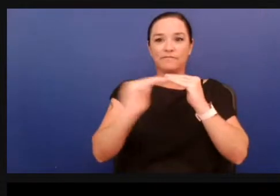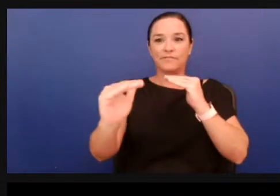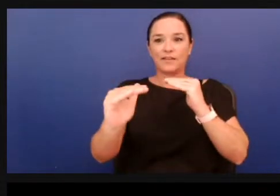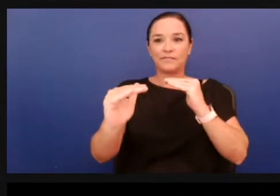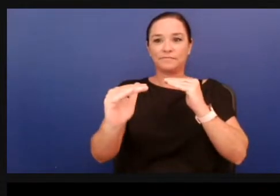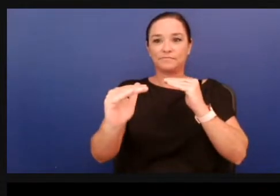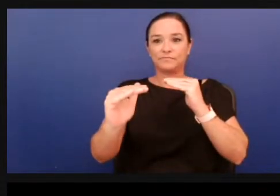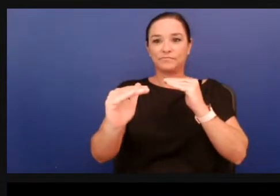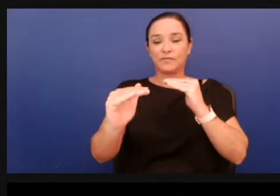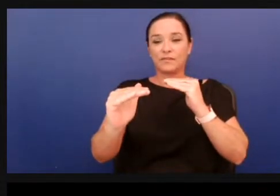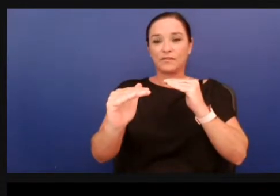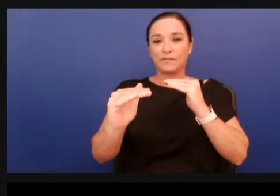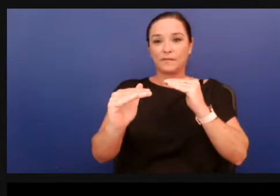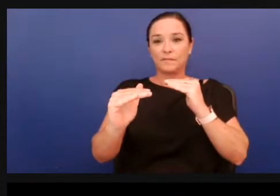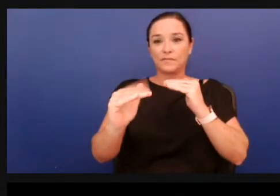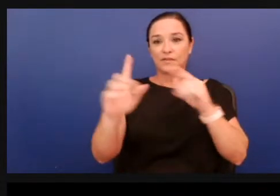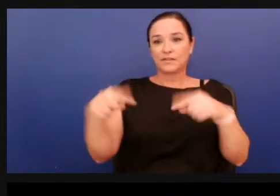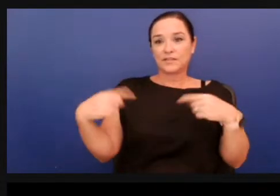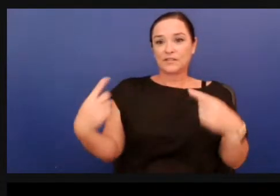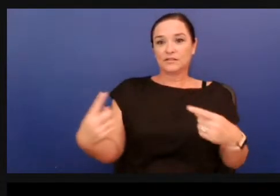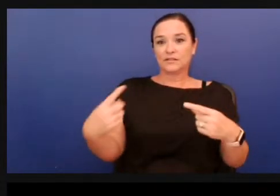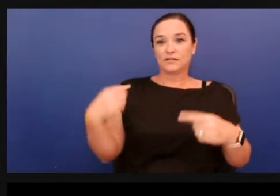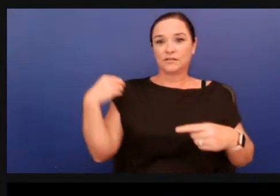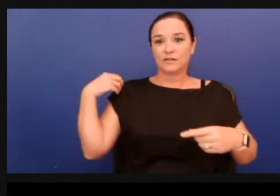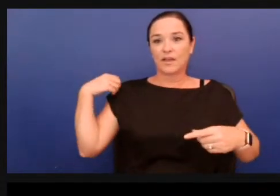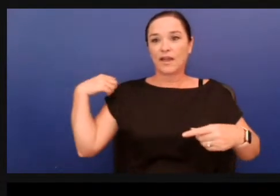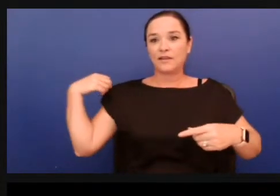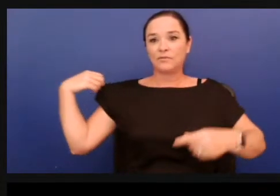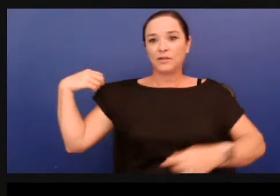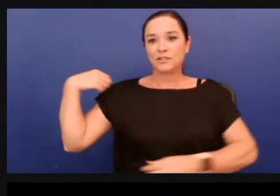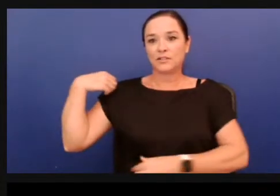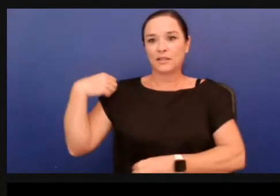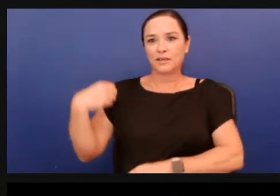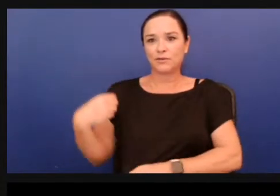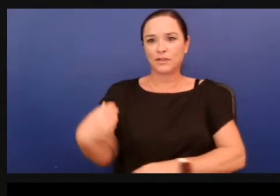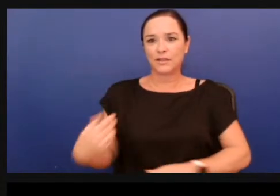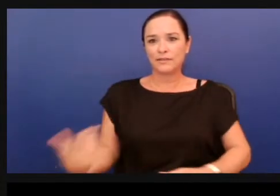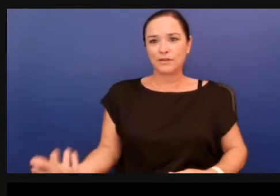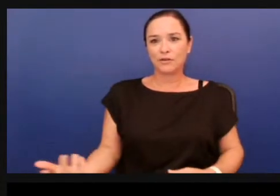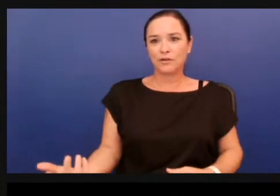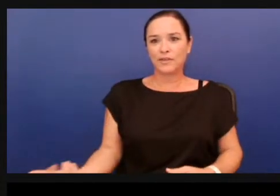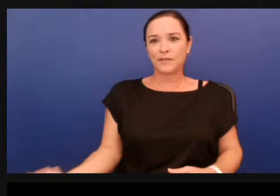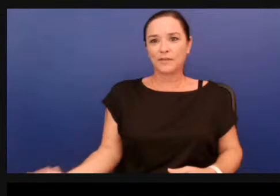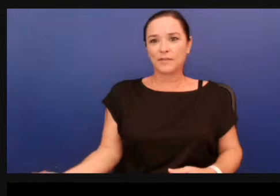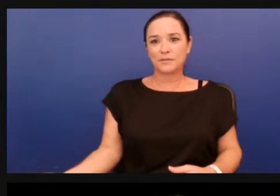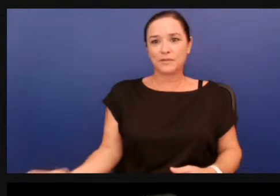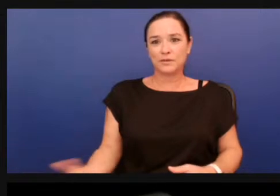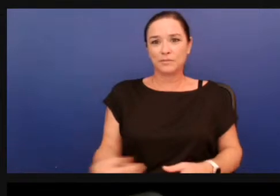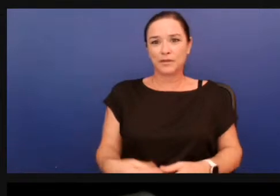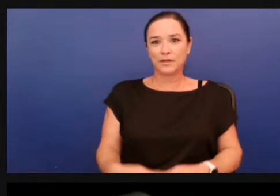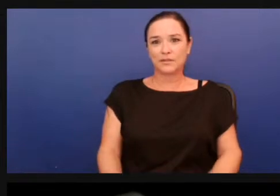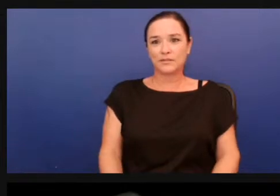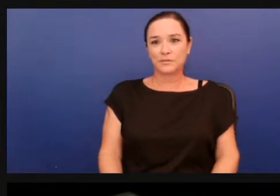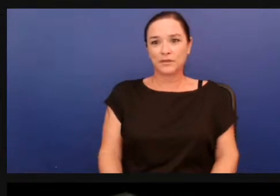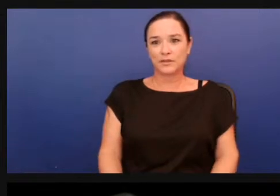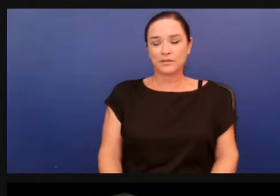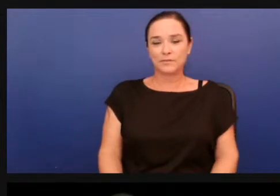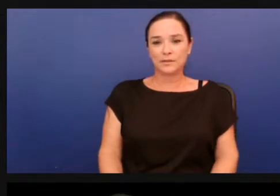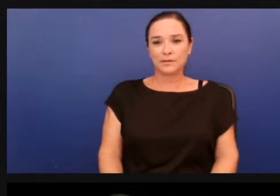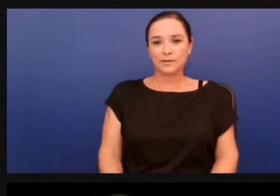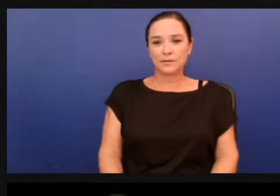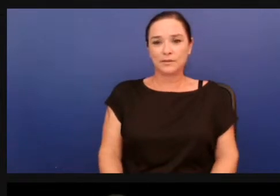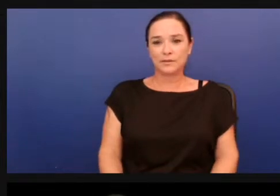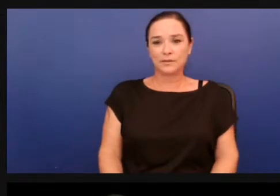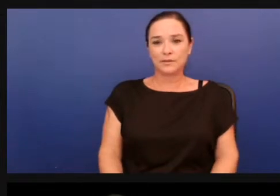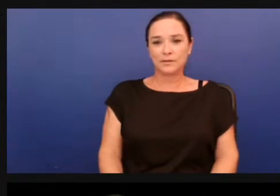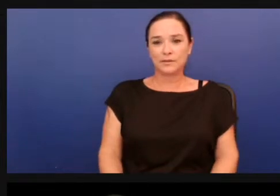Like, there certainly was offset where the ground moved and stayed moved. It didn't come back to its original position,